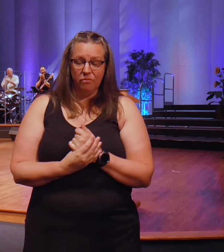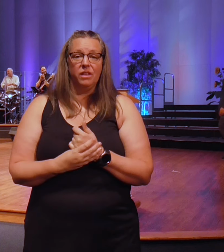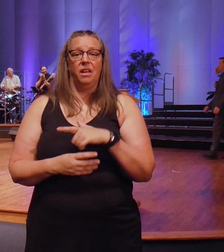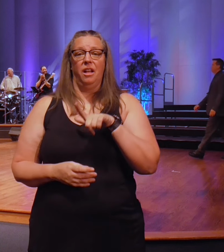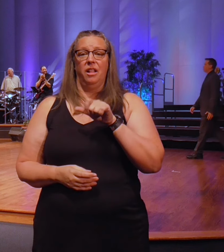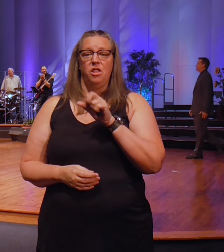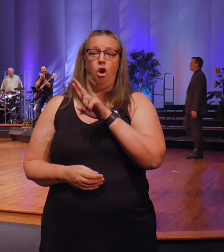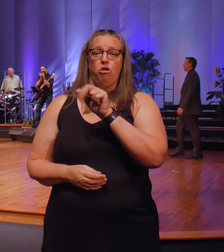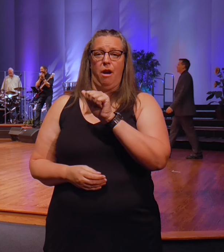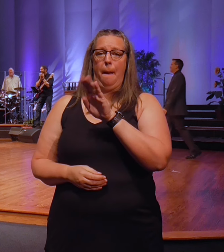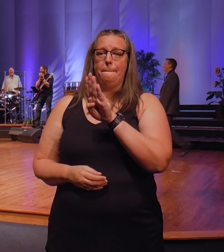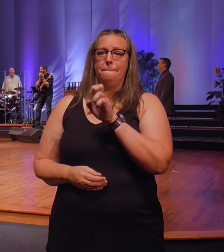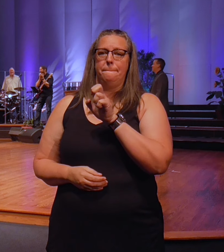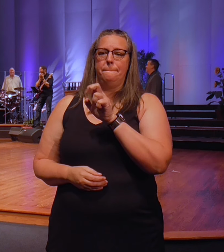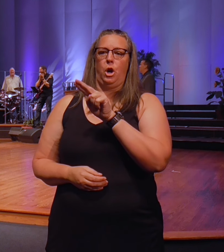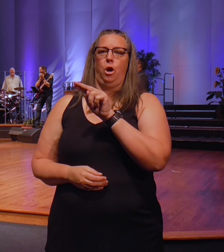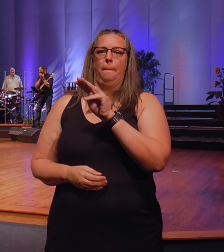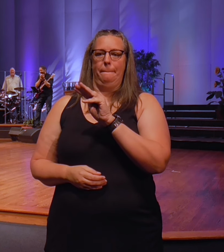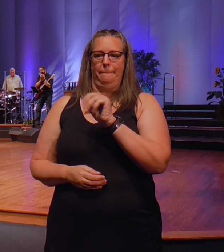Laura Berman.